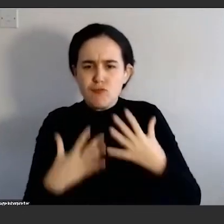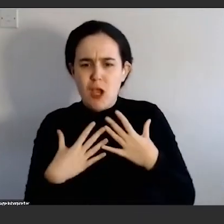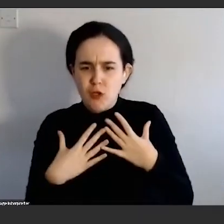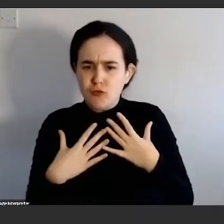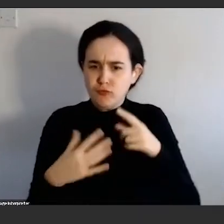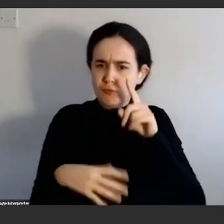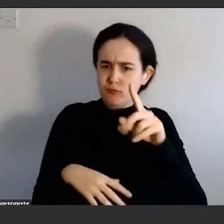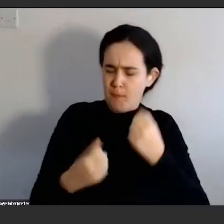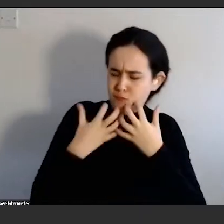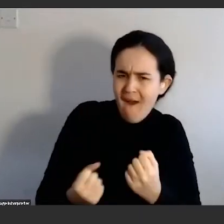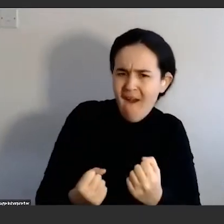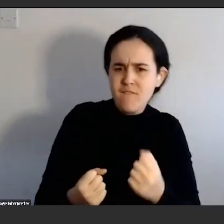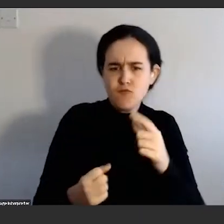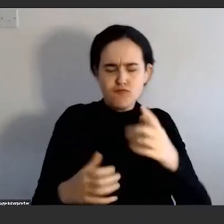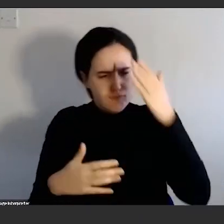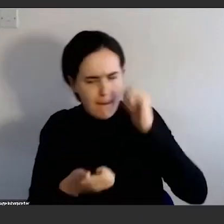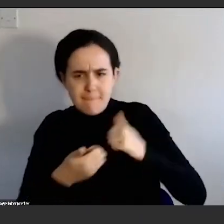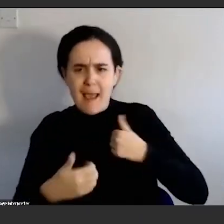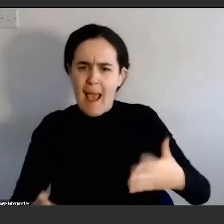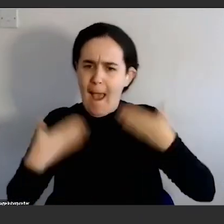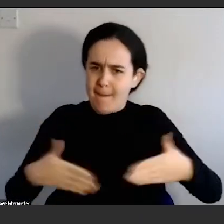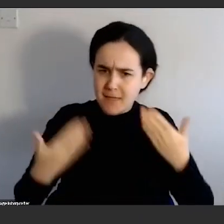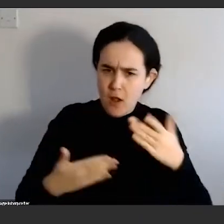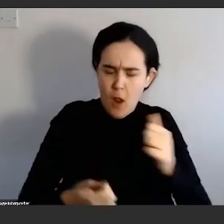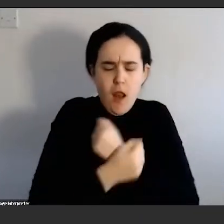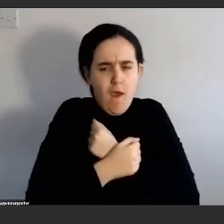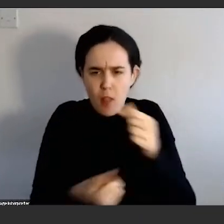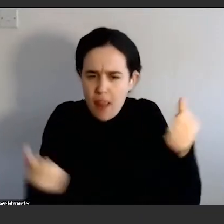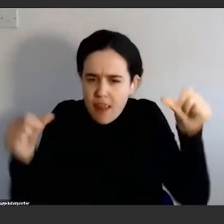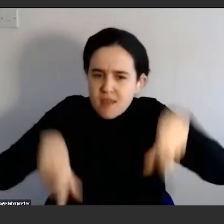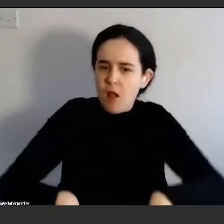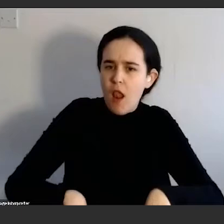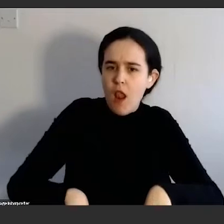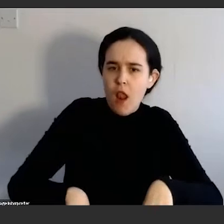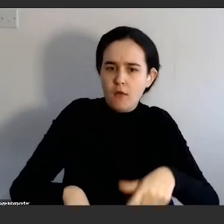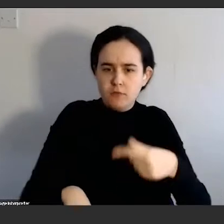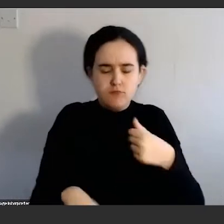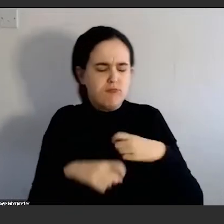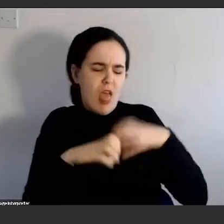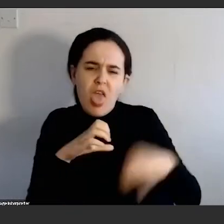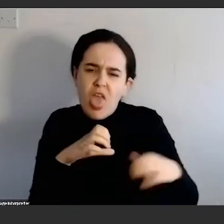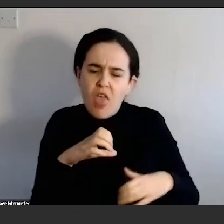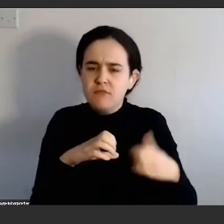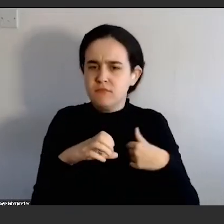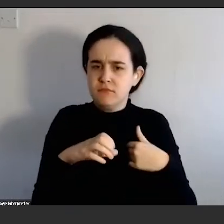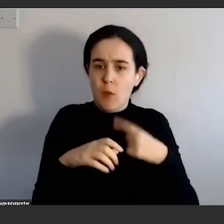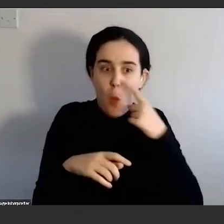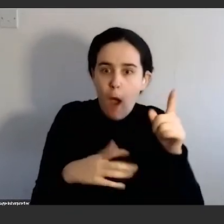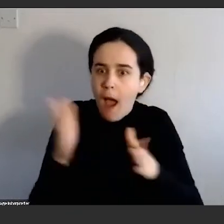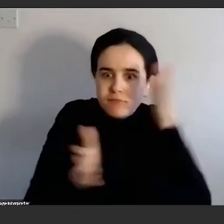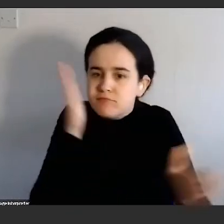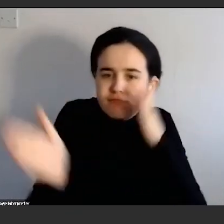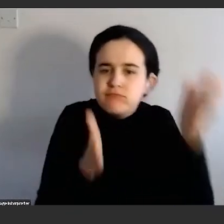Good for you. It breaks my heart. Look at you out and about. You push us all to do better. You are superheroes.